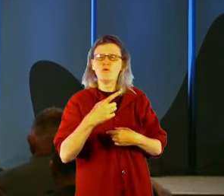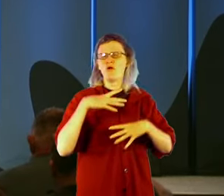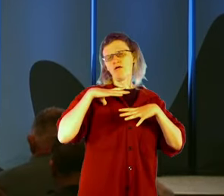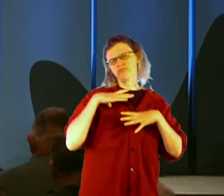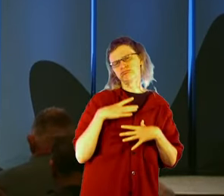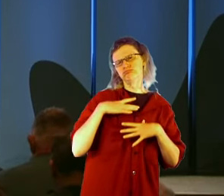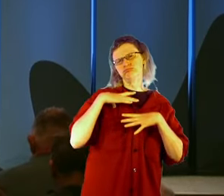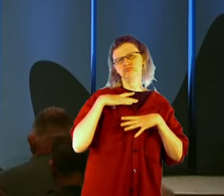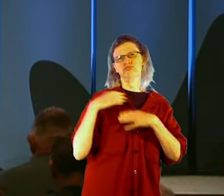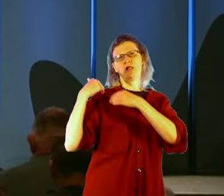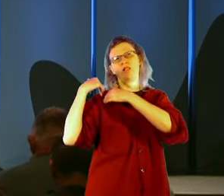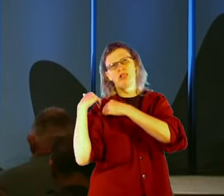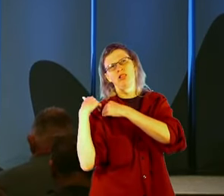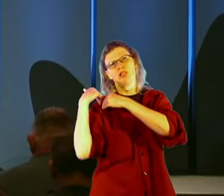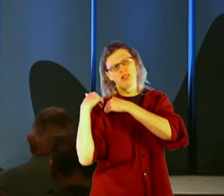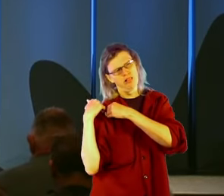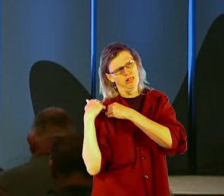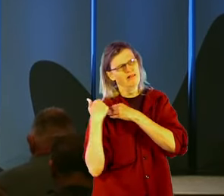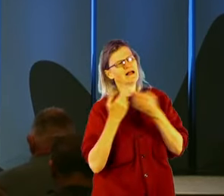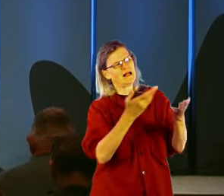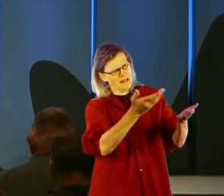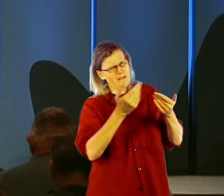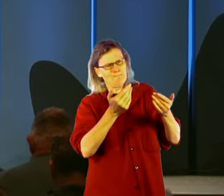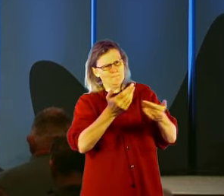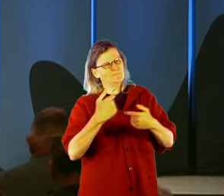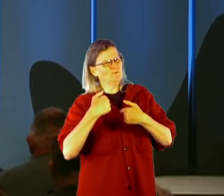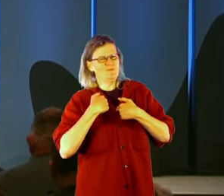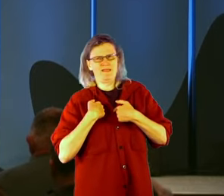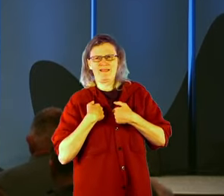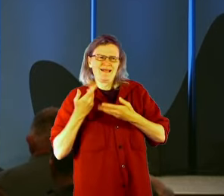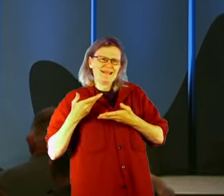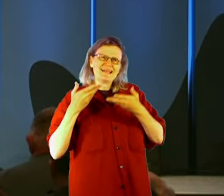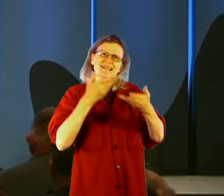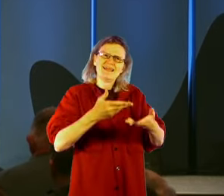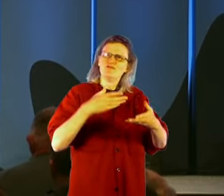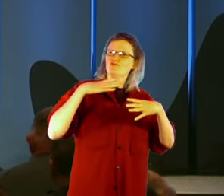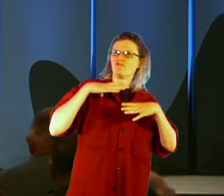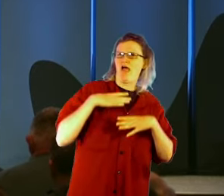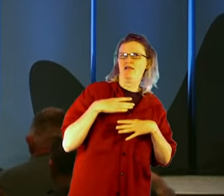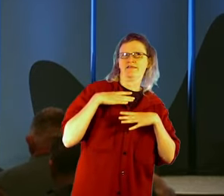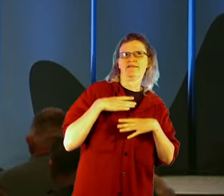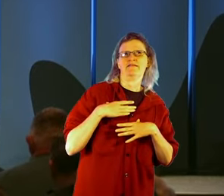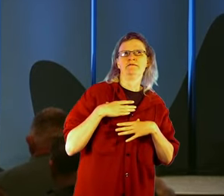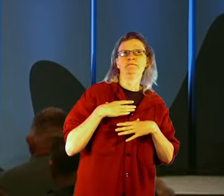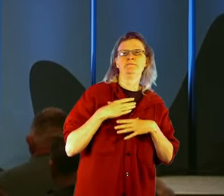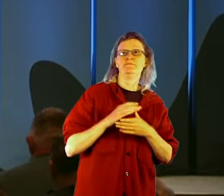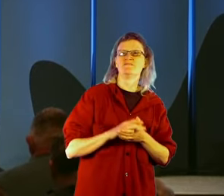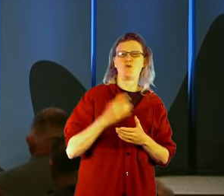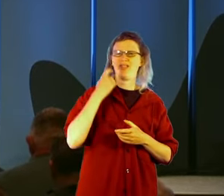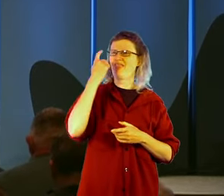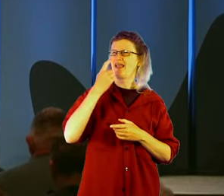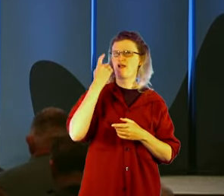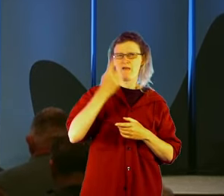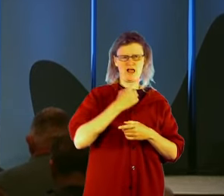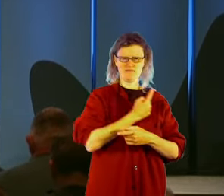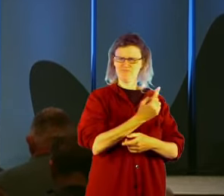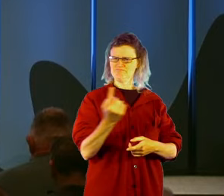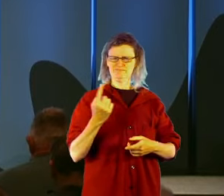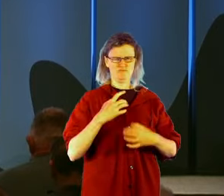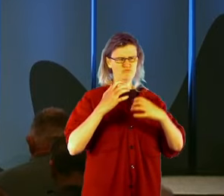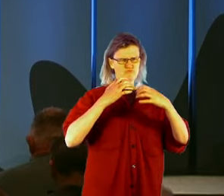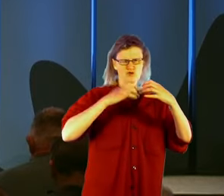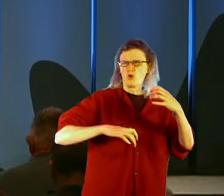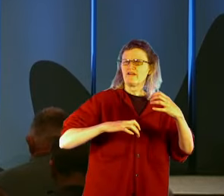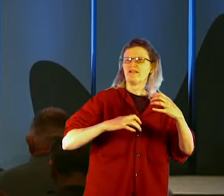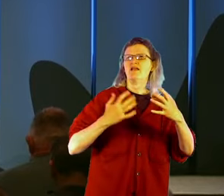and carrying heavy burdens, and I will give you rest. As we think about our brokenness